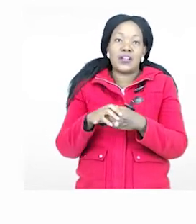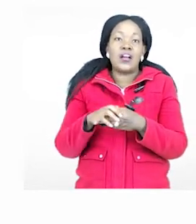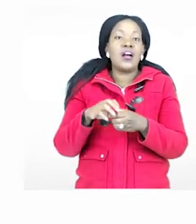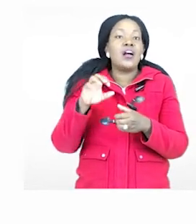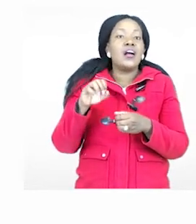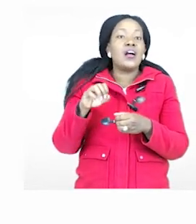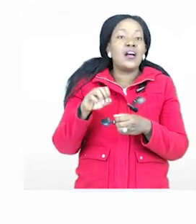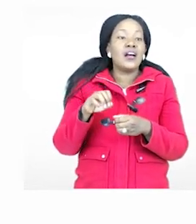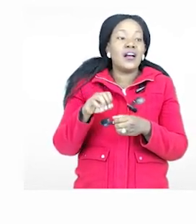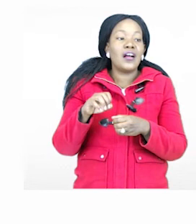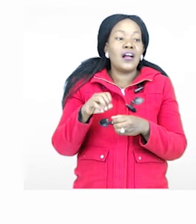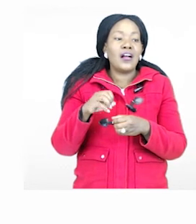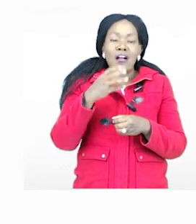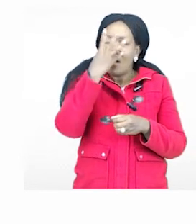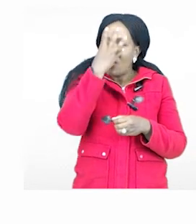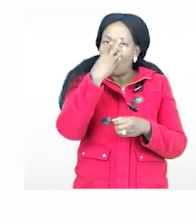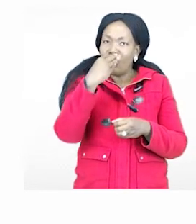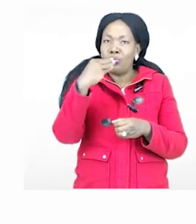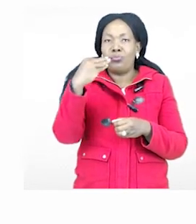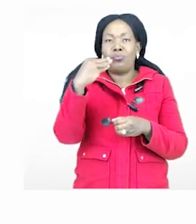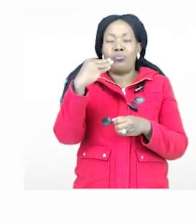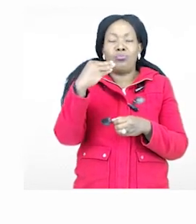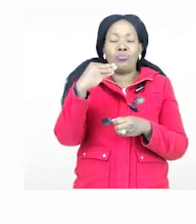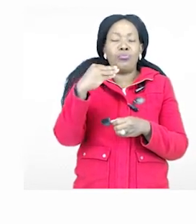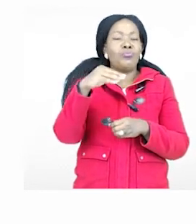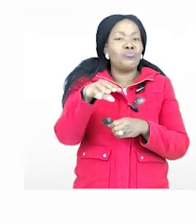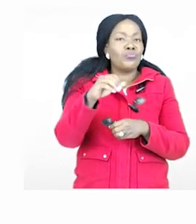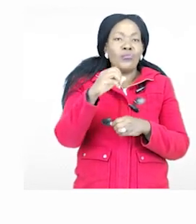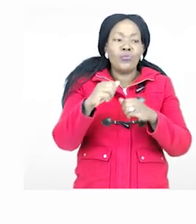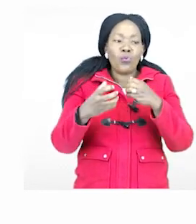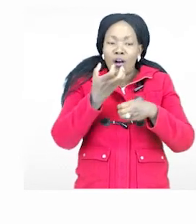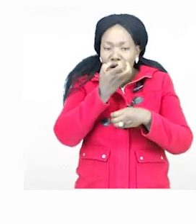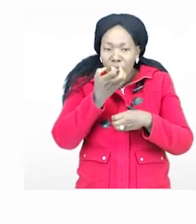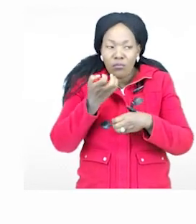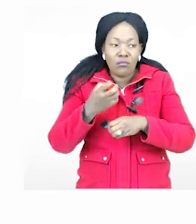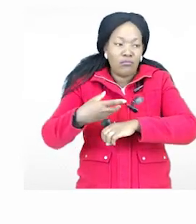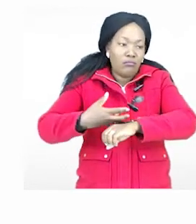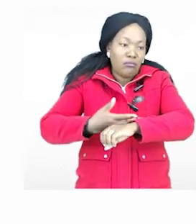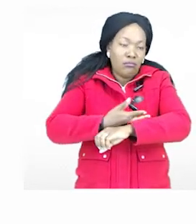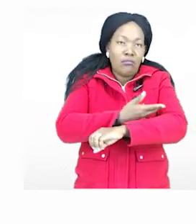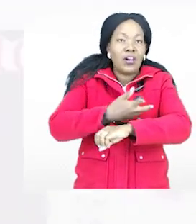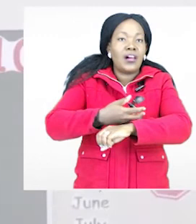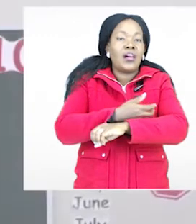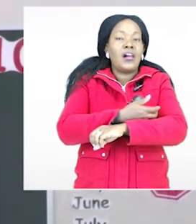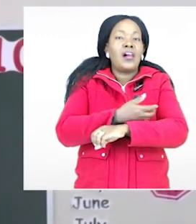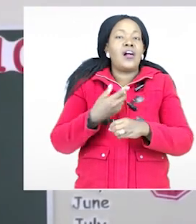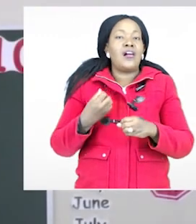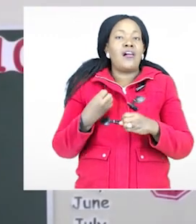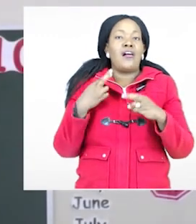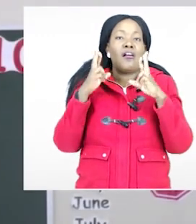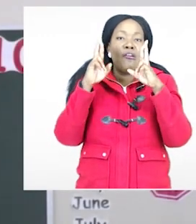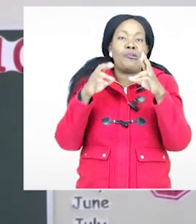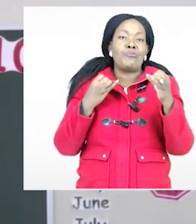you guessed it right. The wolf would eat the sheep. So join the two. I hope you enjoyed the exercise.